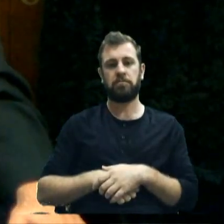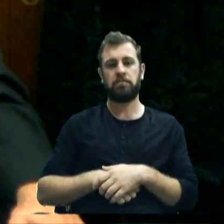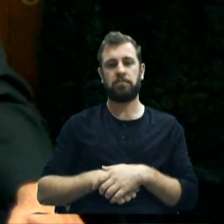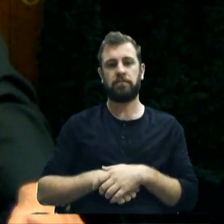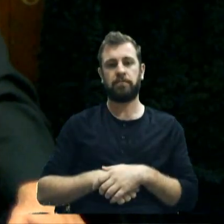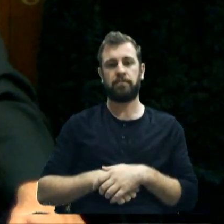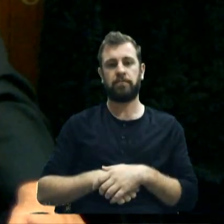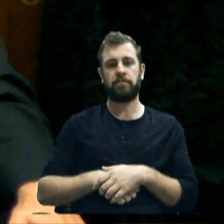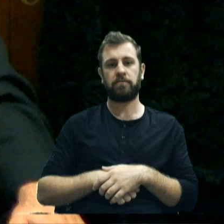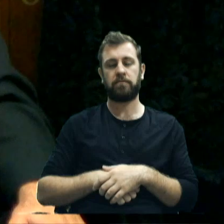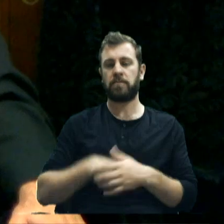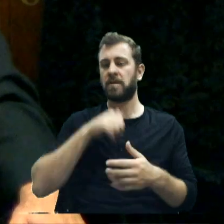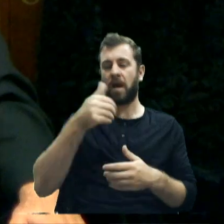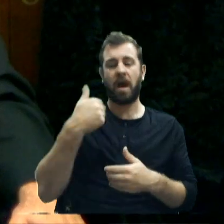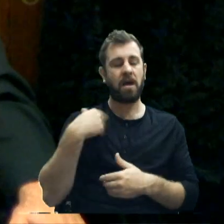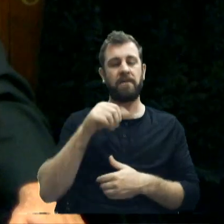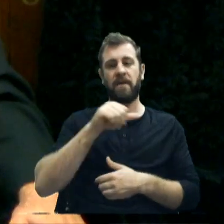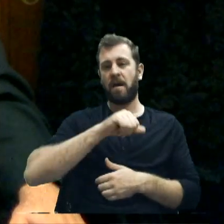No other ashab that